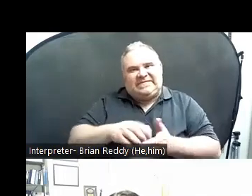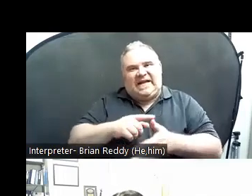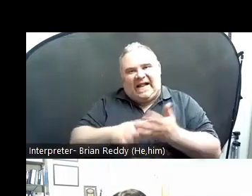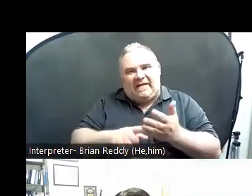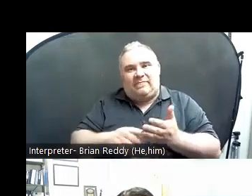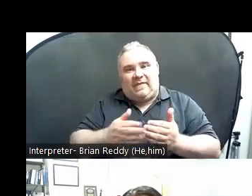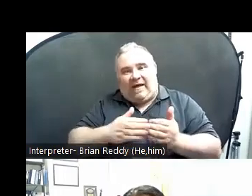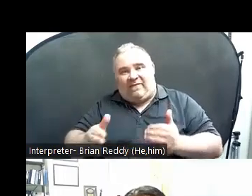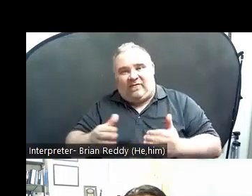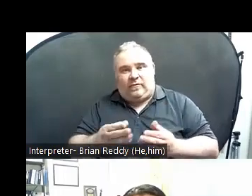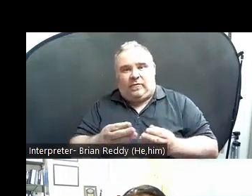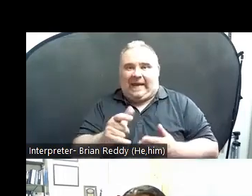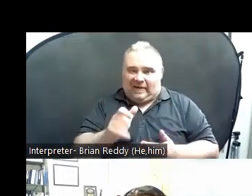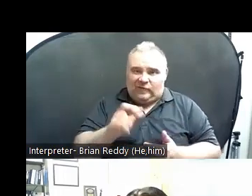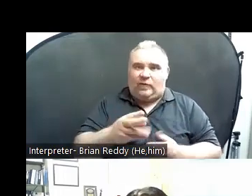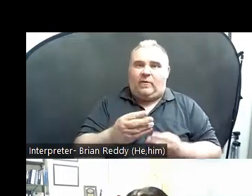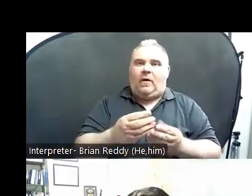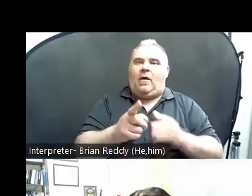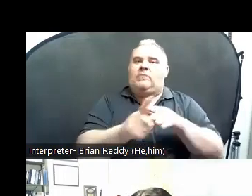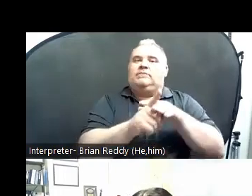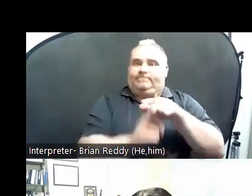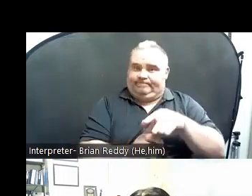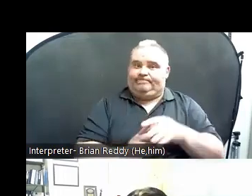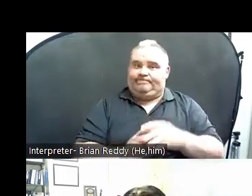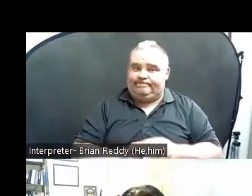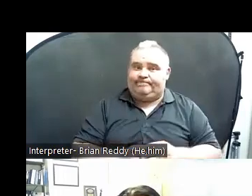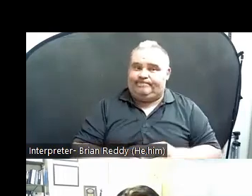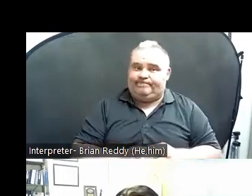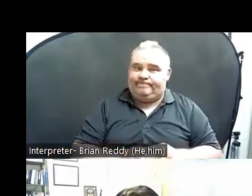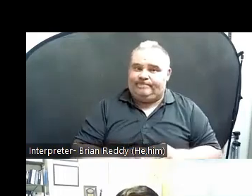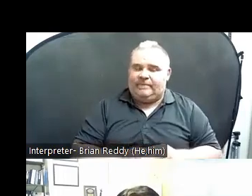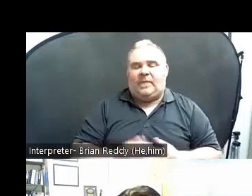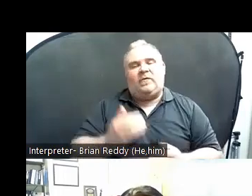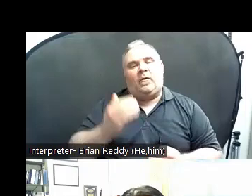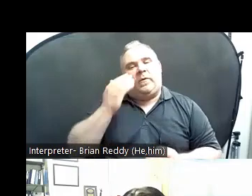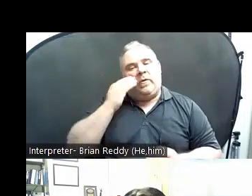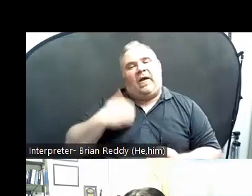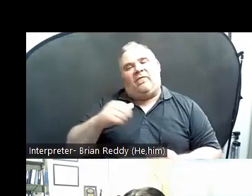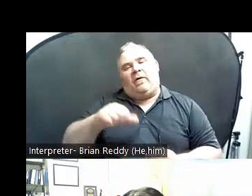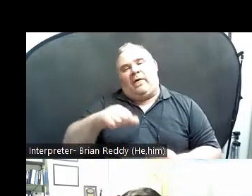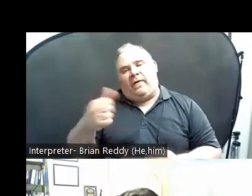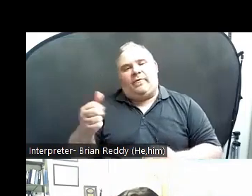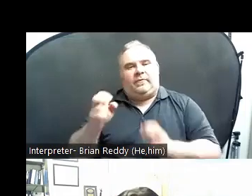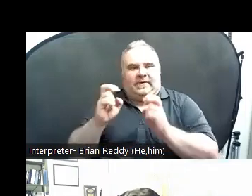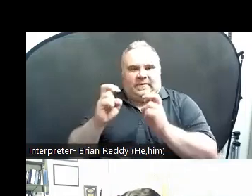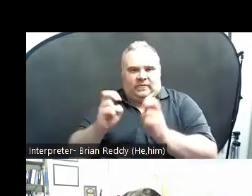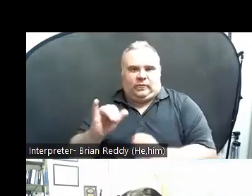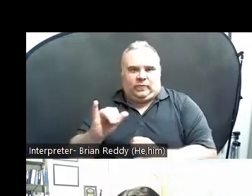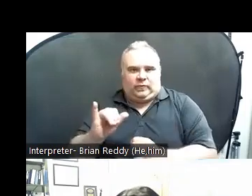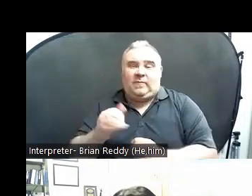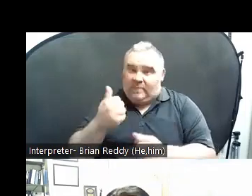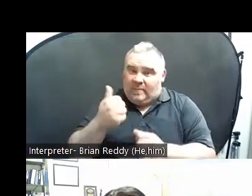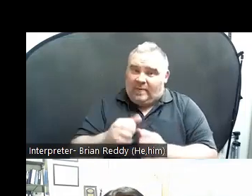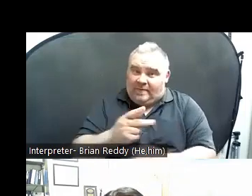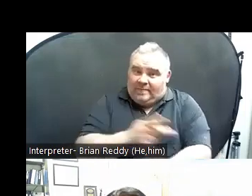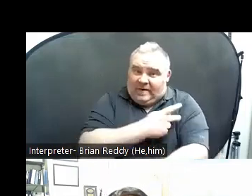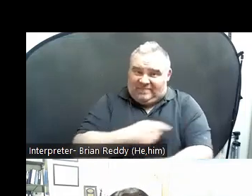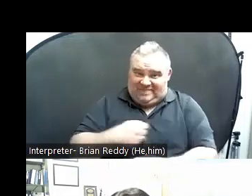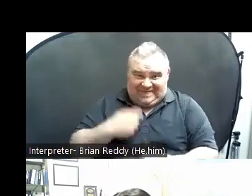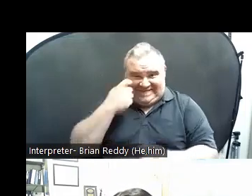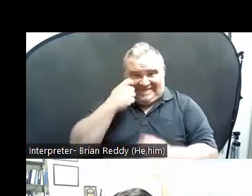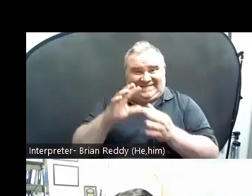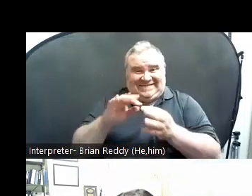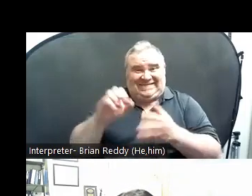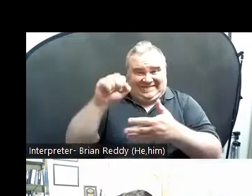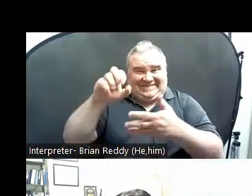We know that there are aging-related concerns and conditions that older cancer patients had. I mentioned my patient there that had those issues